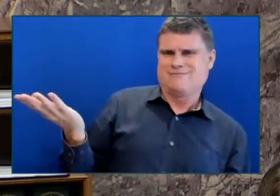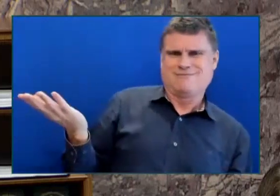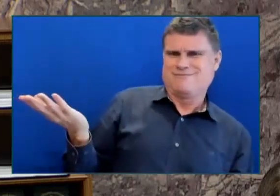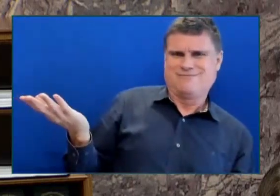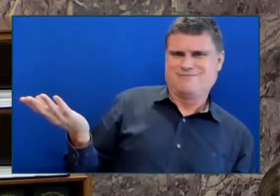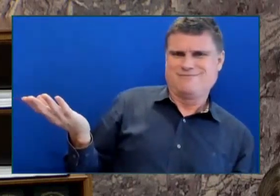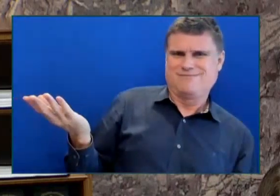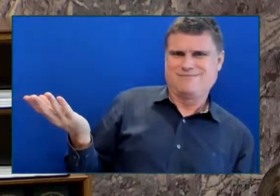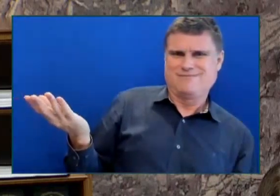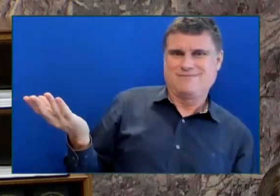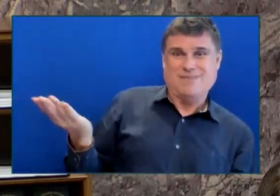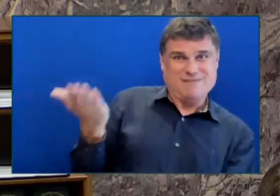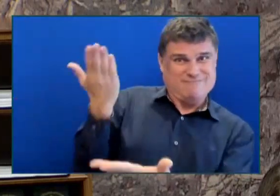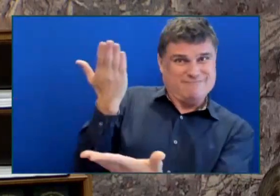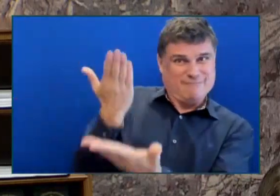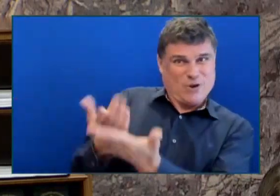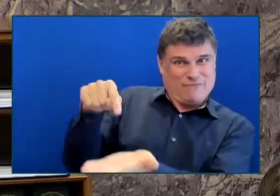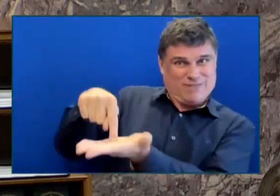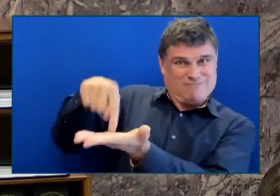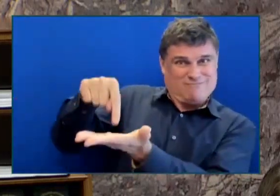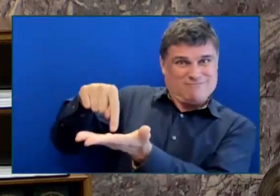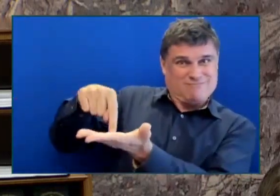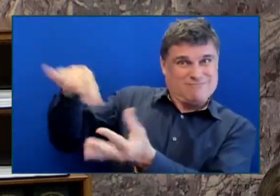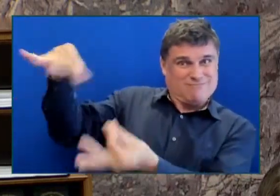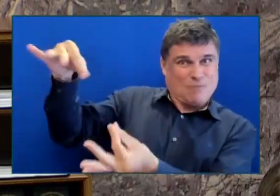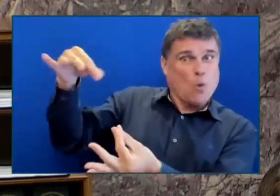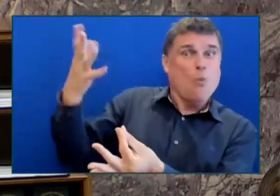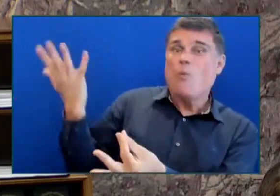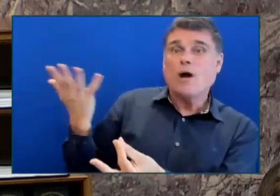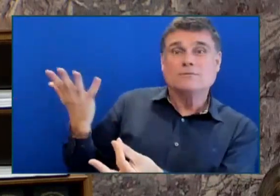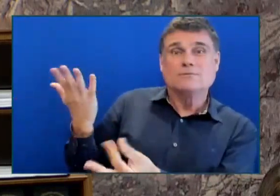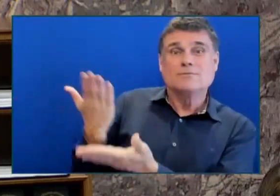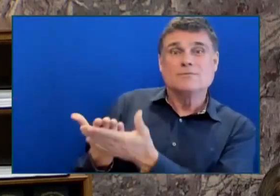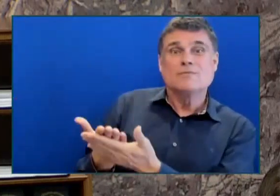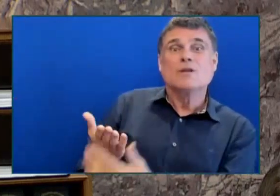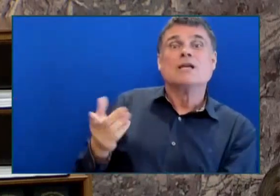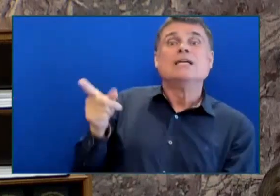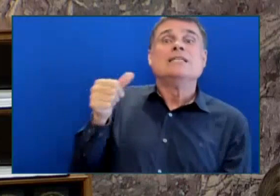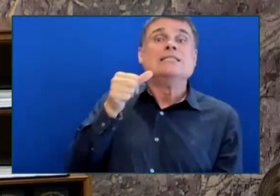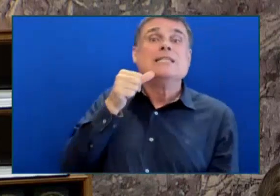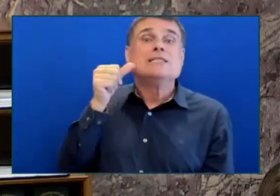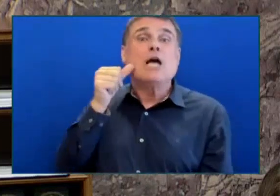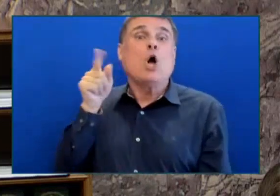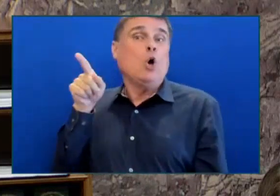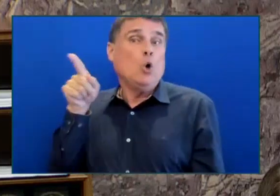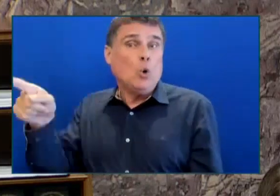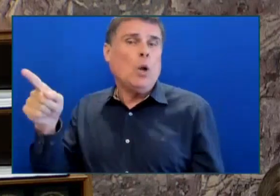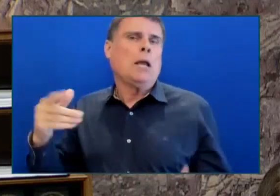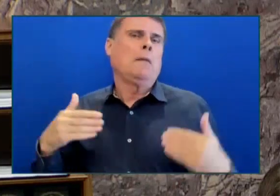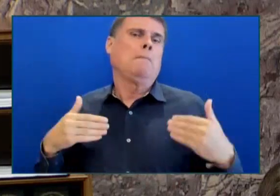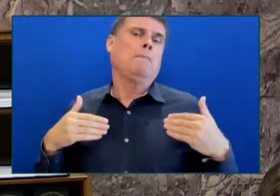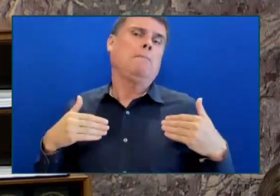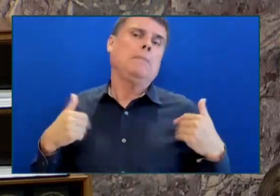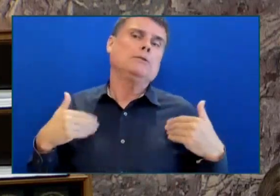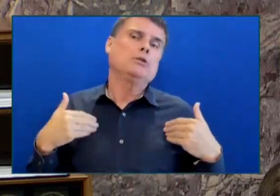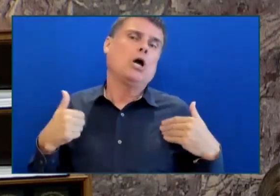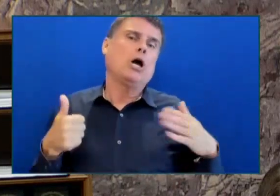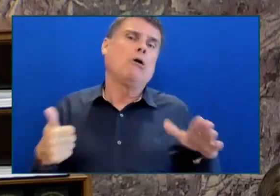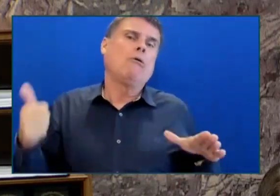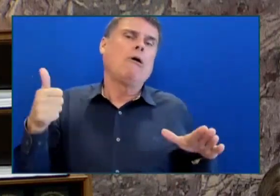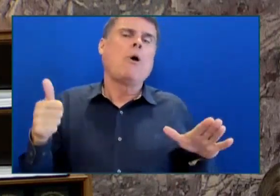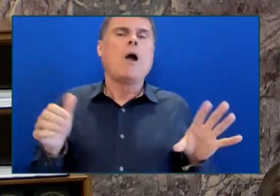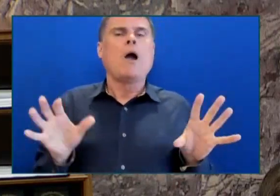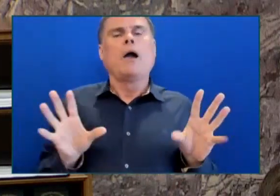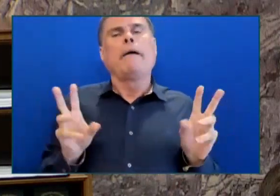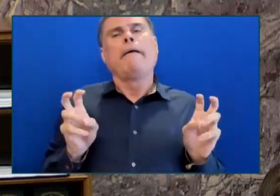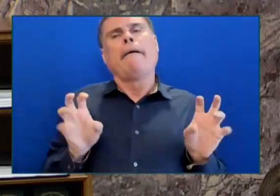the minister feigned action yesterday, and he said, and I quote, I'm quoting right from the minister yesterday in question period, "I